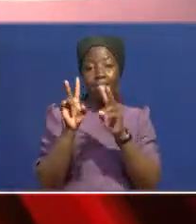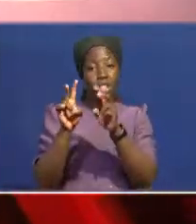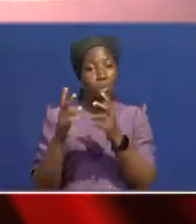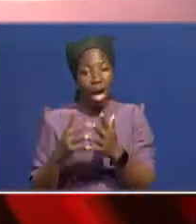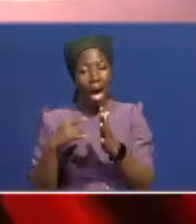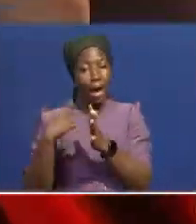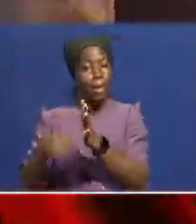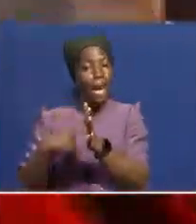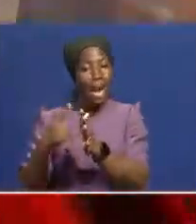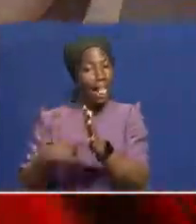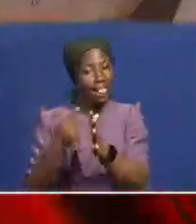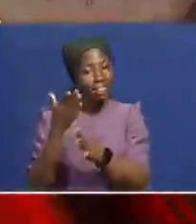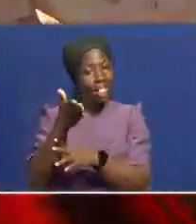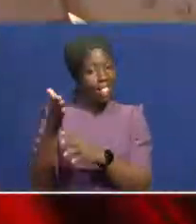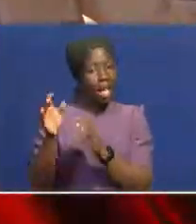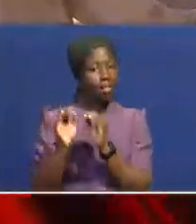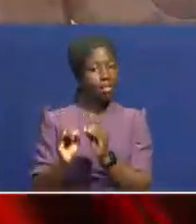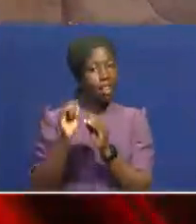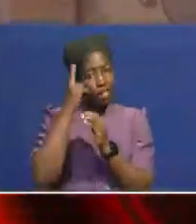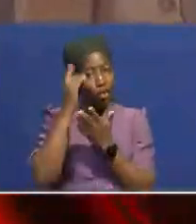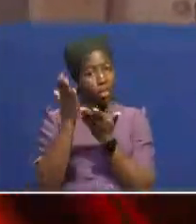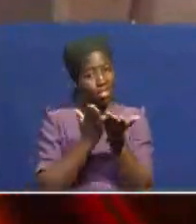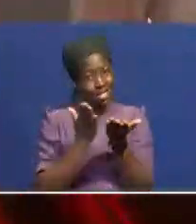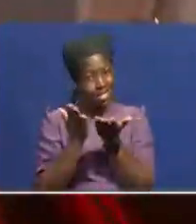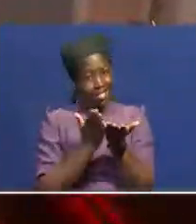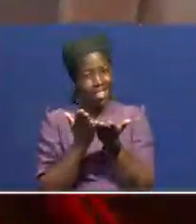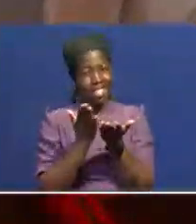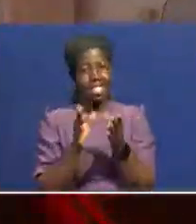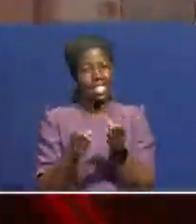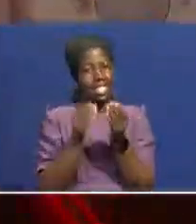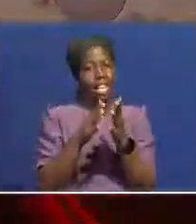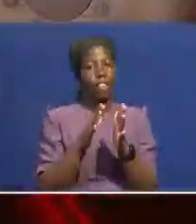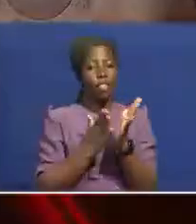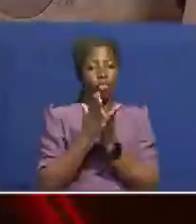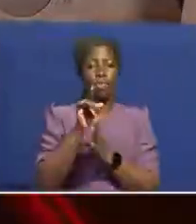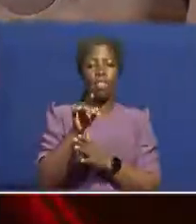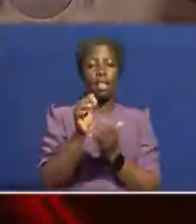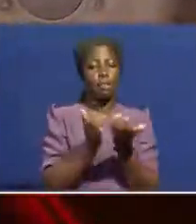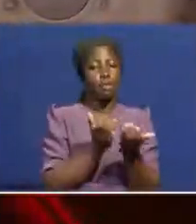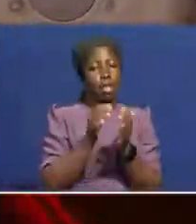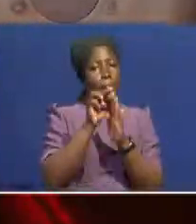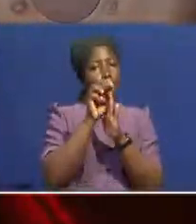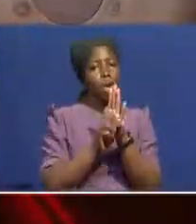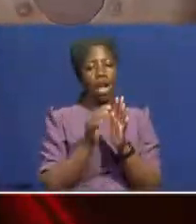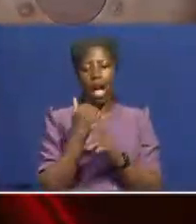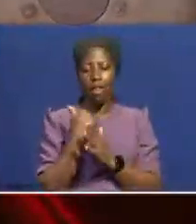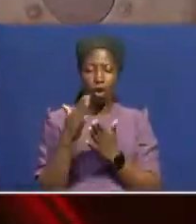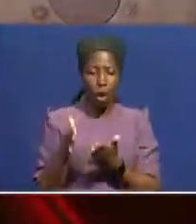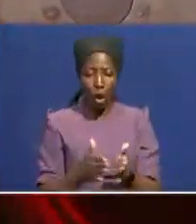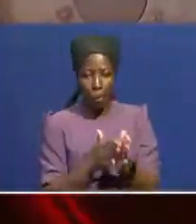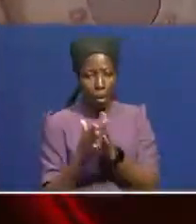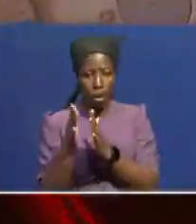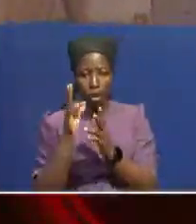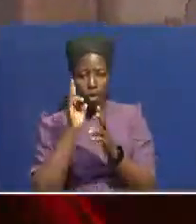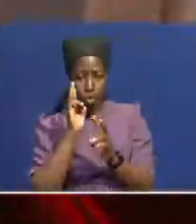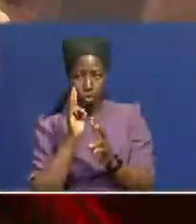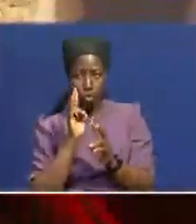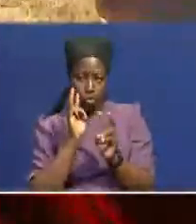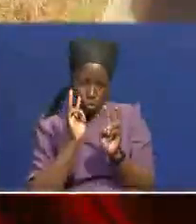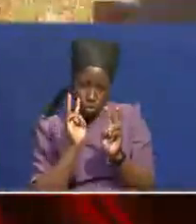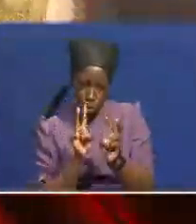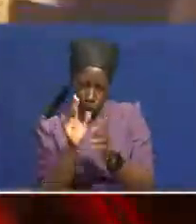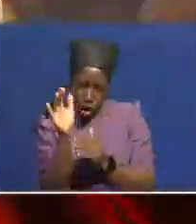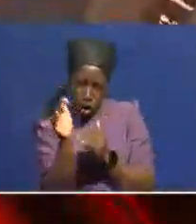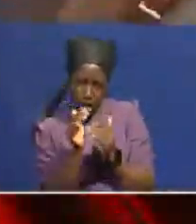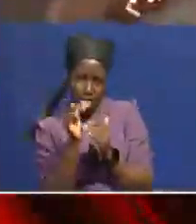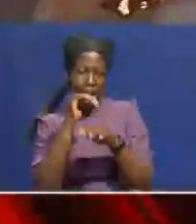not economically viable for service providers. But through this business model, we have had a chance to take a closer, laser-focused look